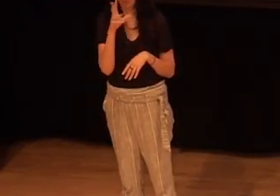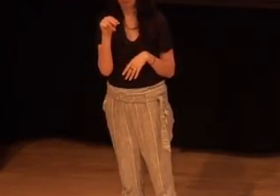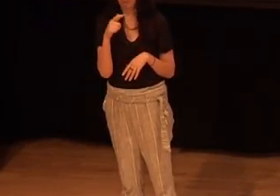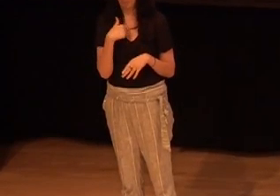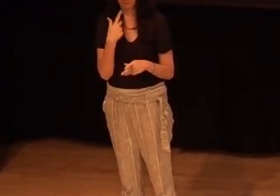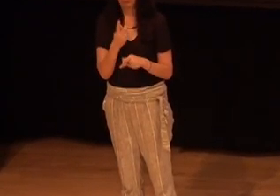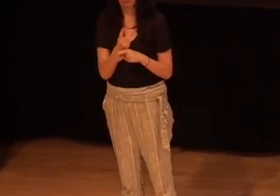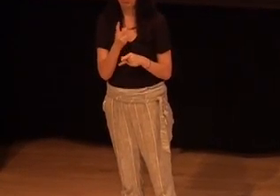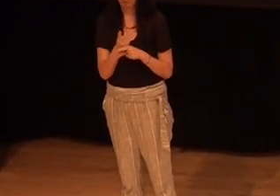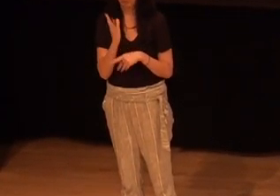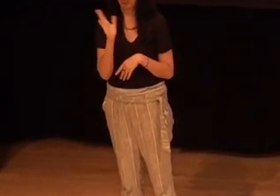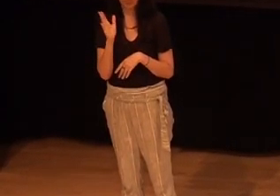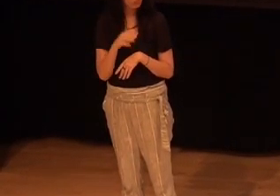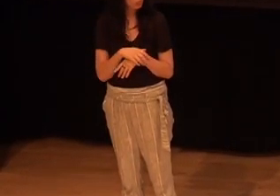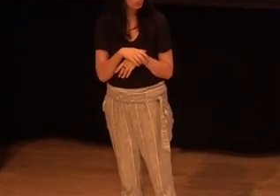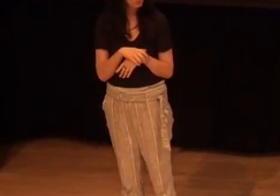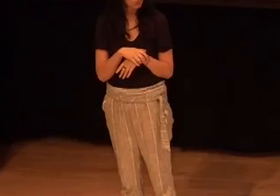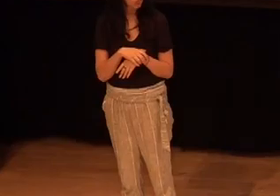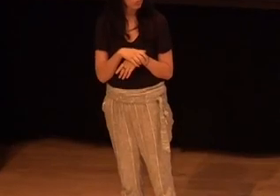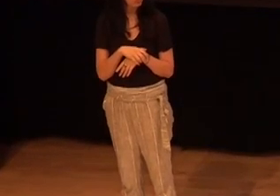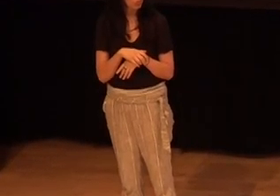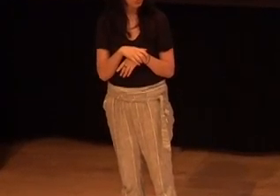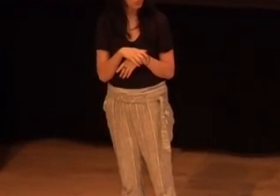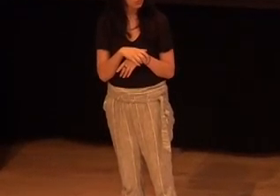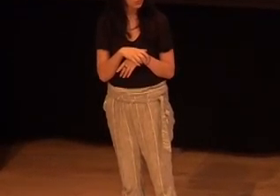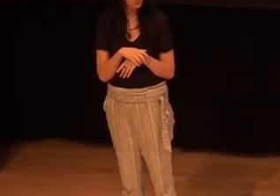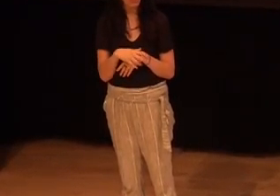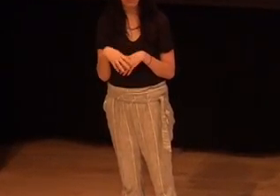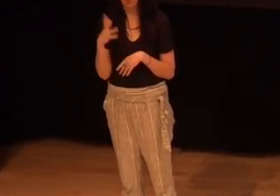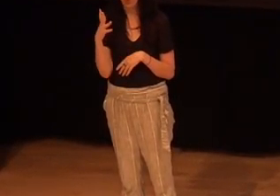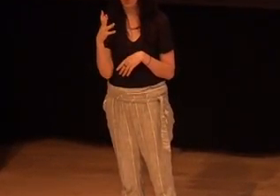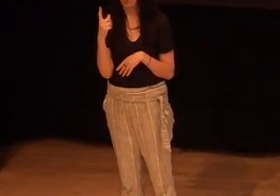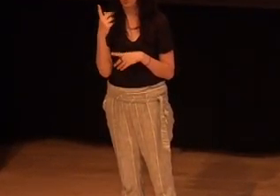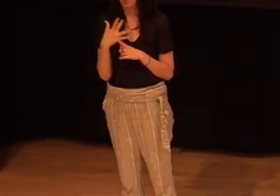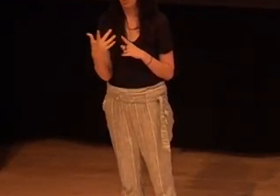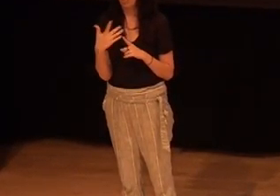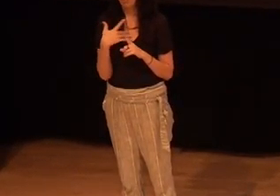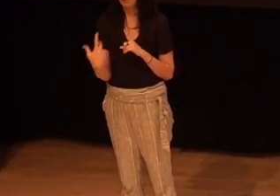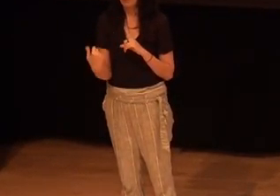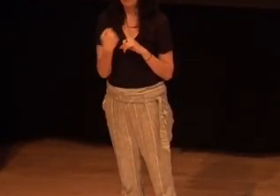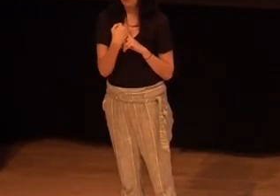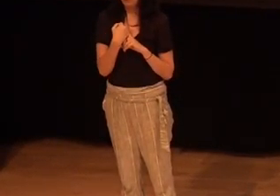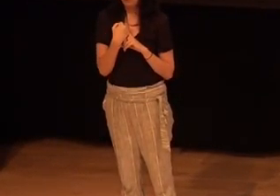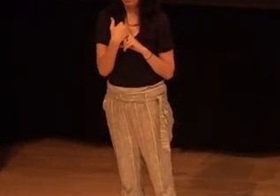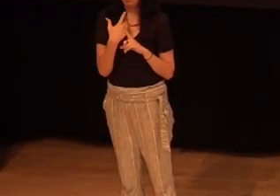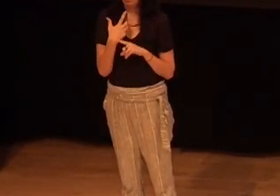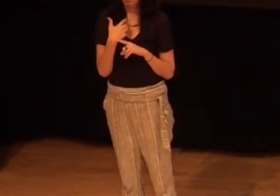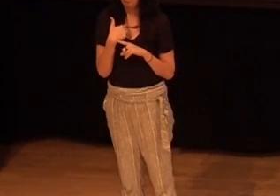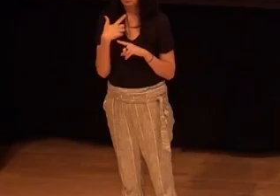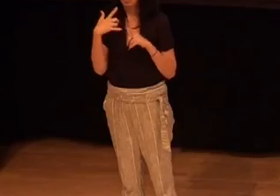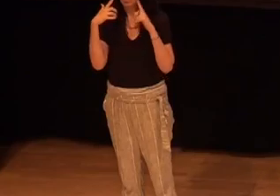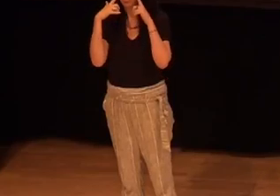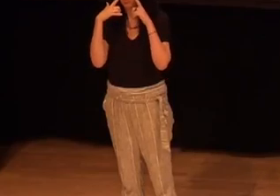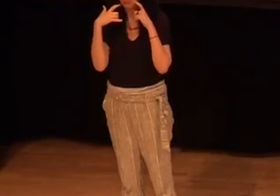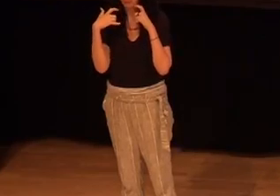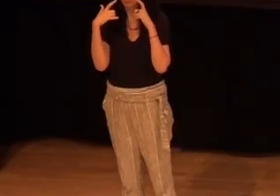of her. Well, the thing that hit me is I used to cry. My mother would take me